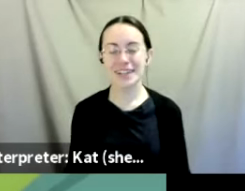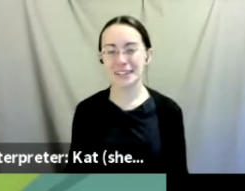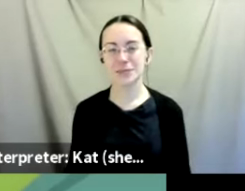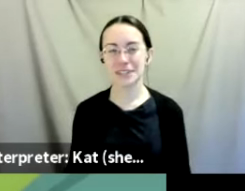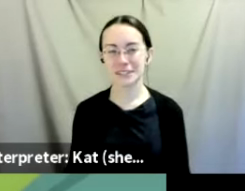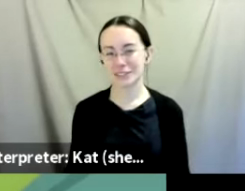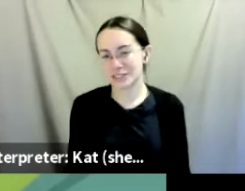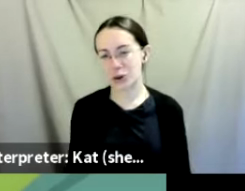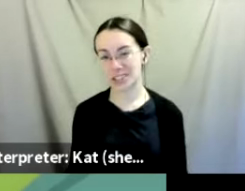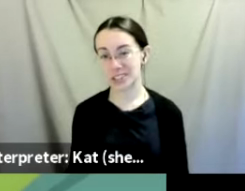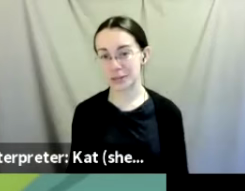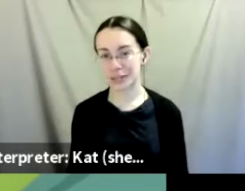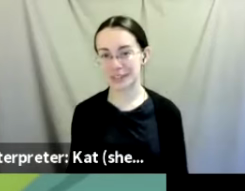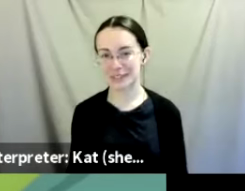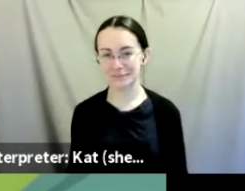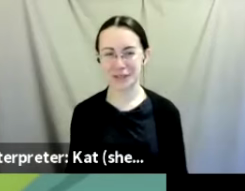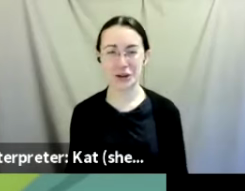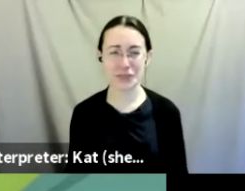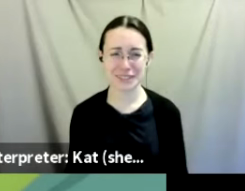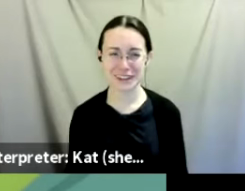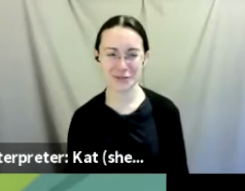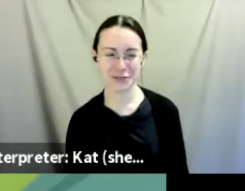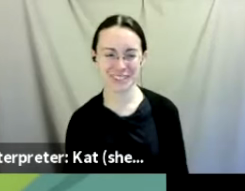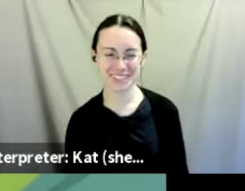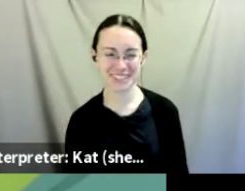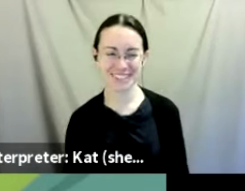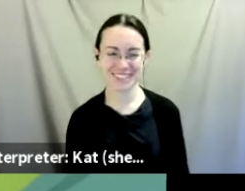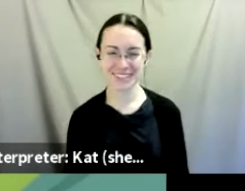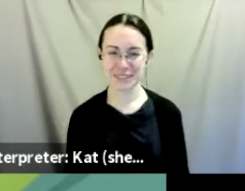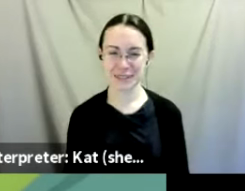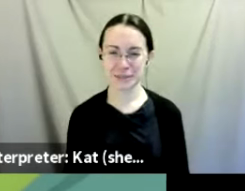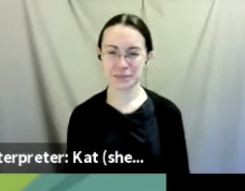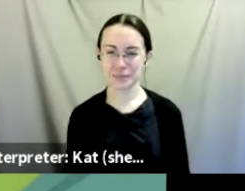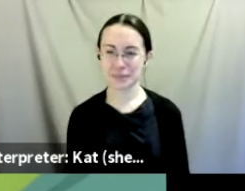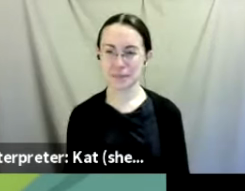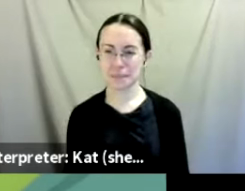question, is because it's just so hard to compare. I hope that's enough.